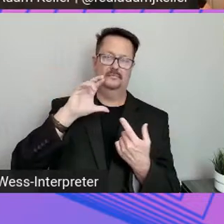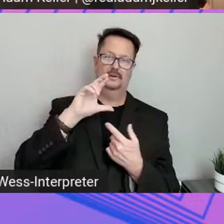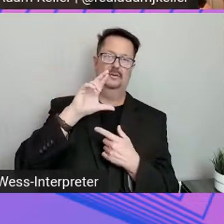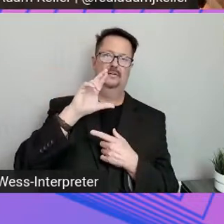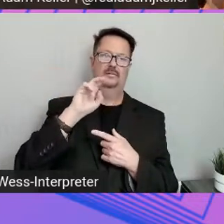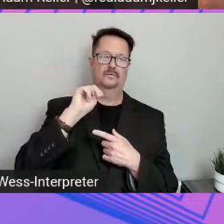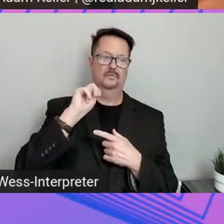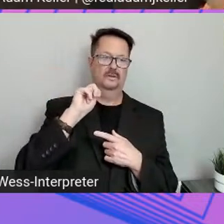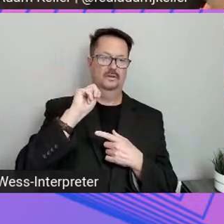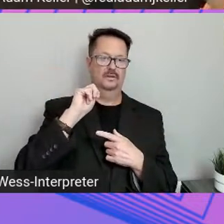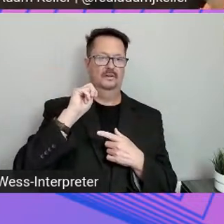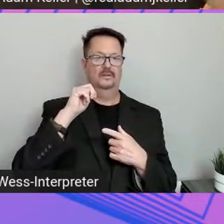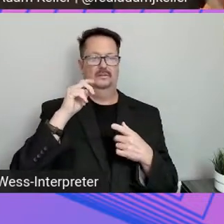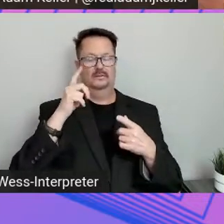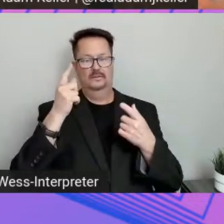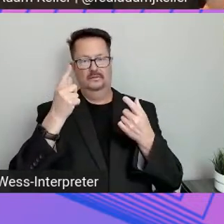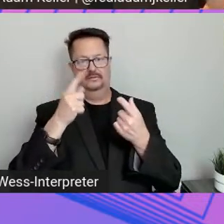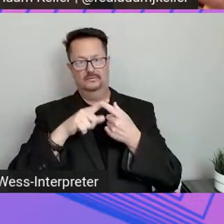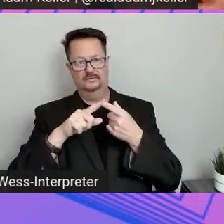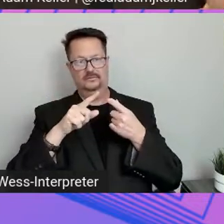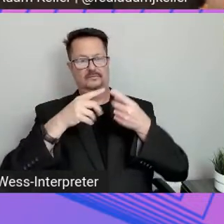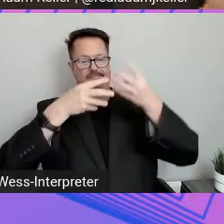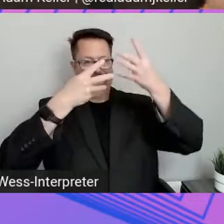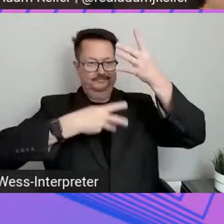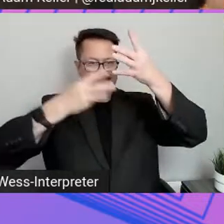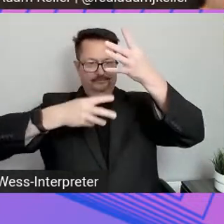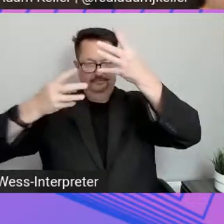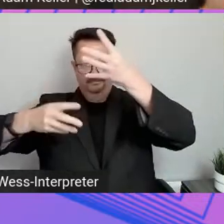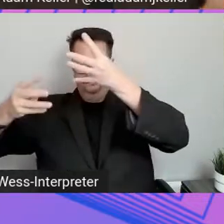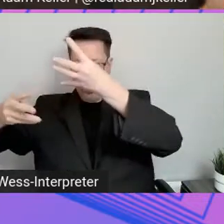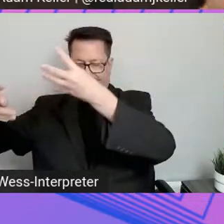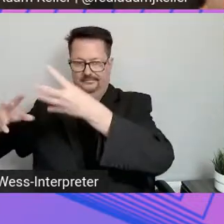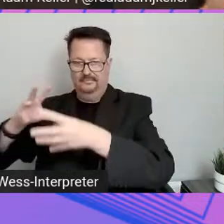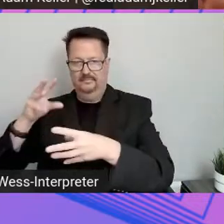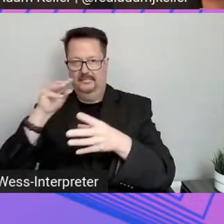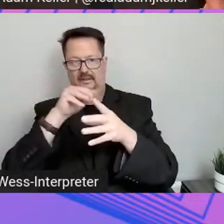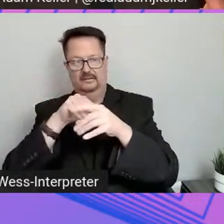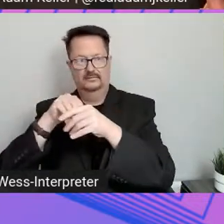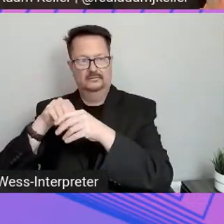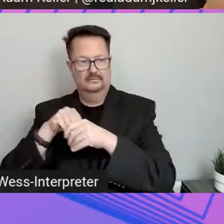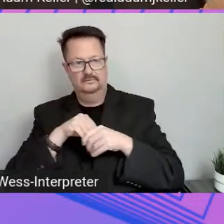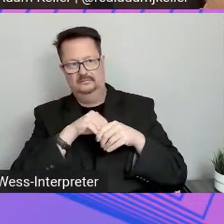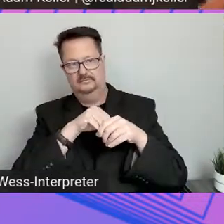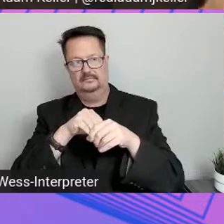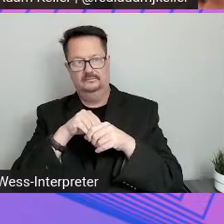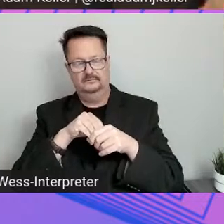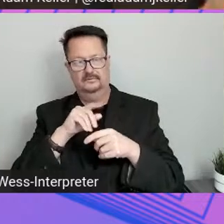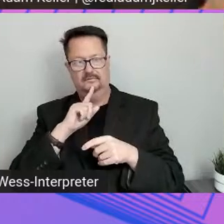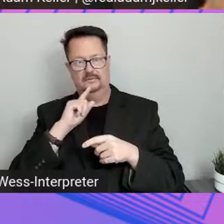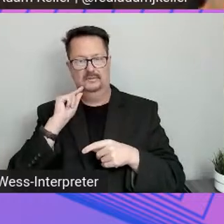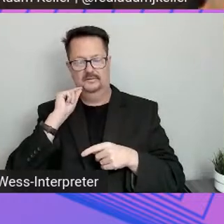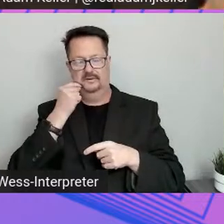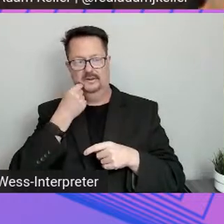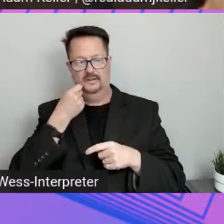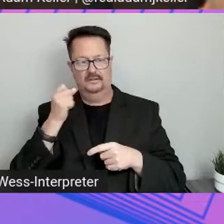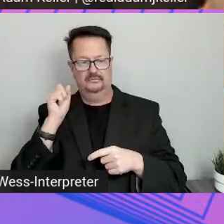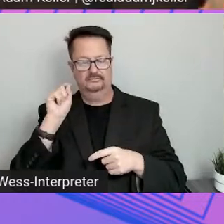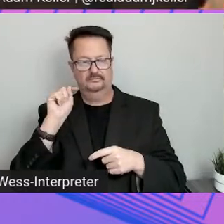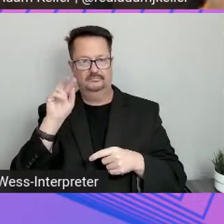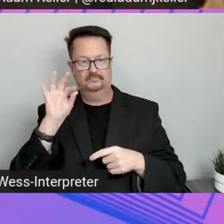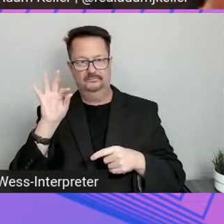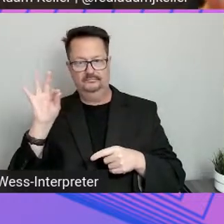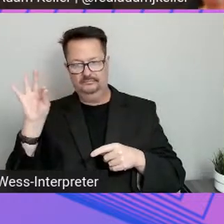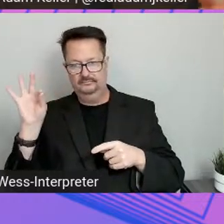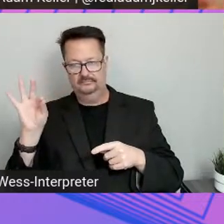launch containers, and it has built-in retries and all sorts of great stuff. And then you can wrap all this into pipelines.